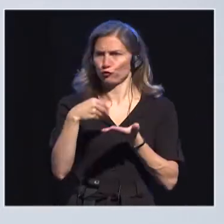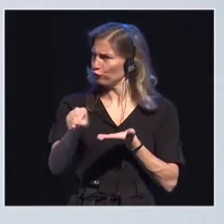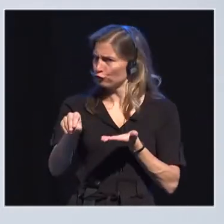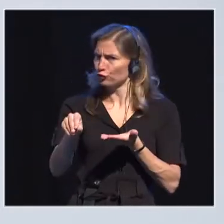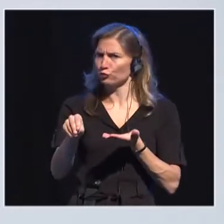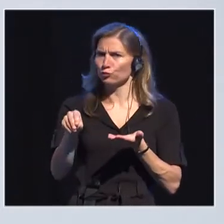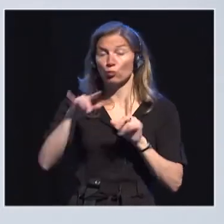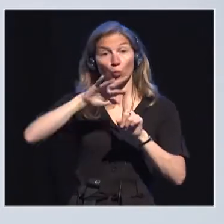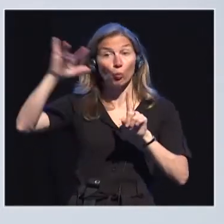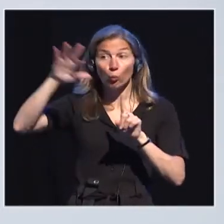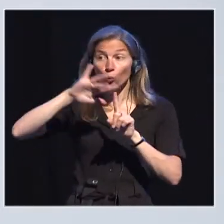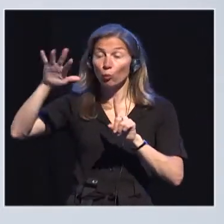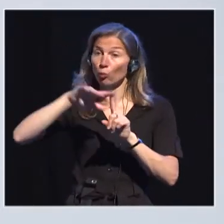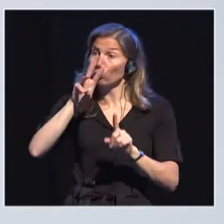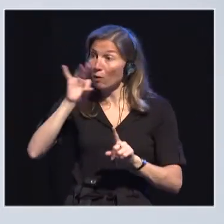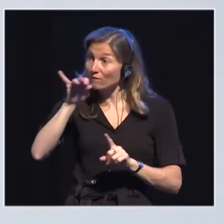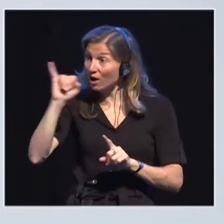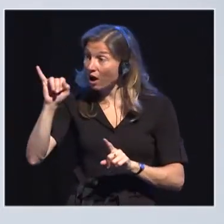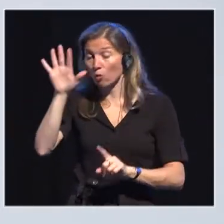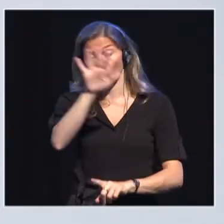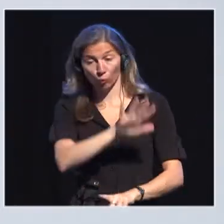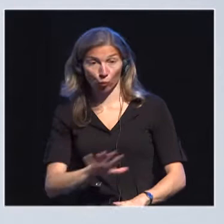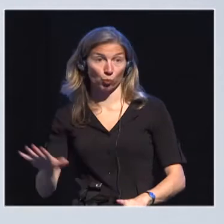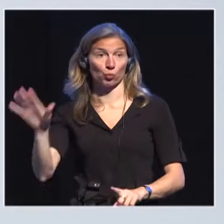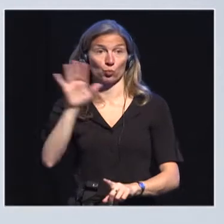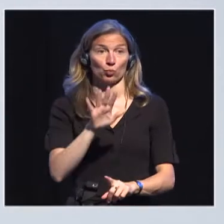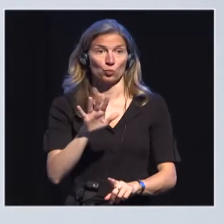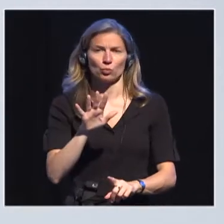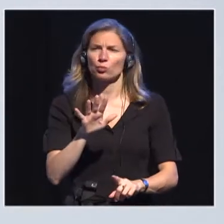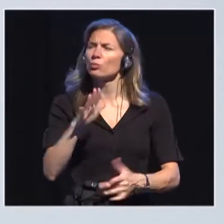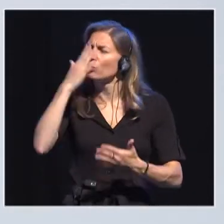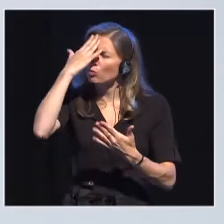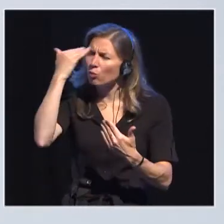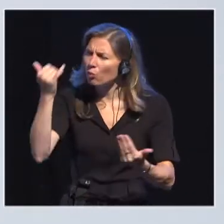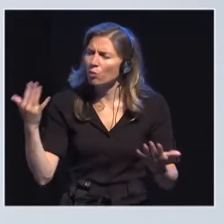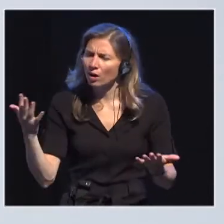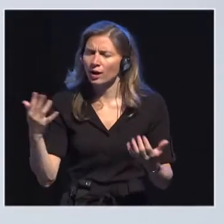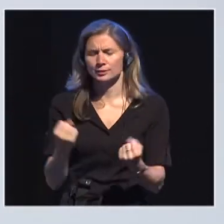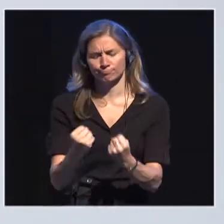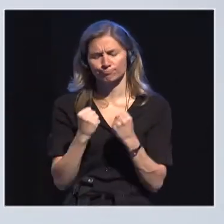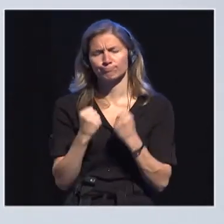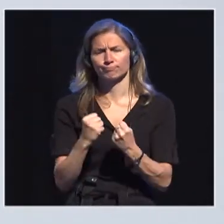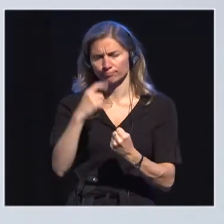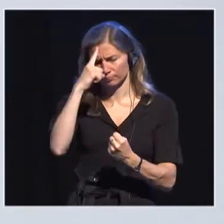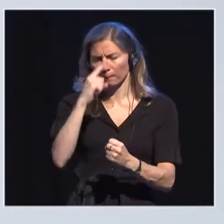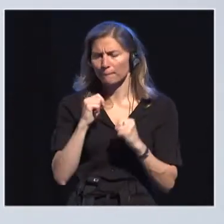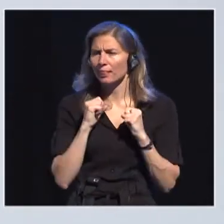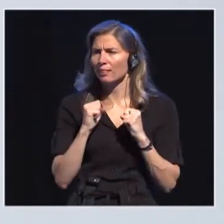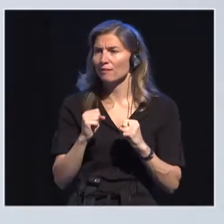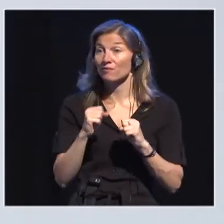Wi-Fi across the country. And we do this with a strong belief that, personally, I firmly believe